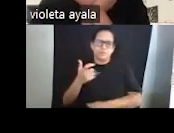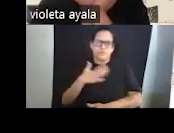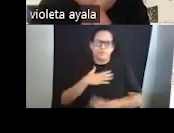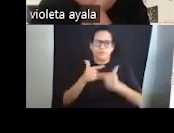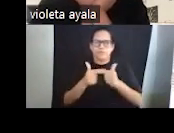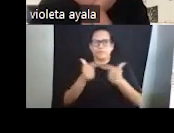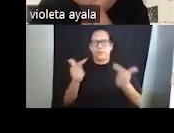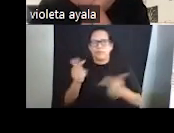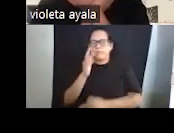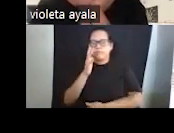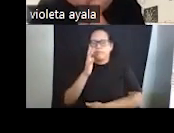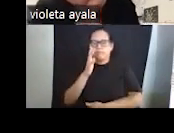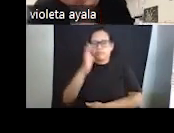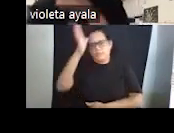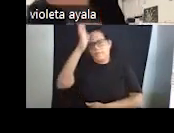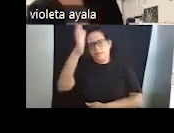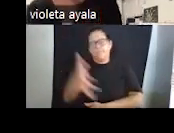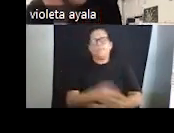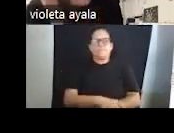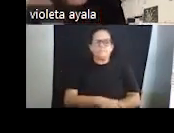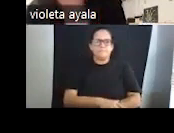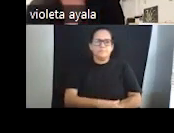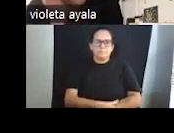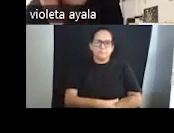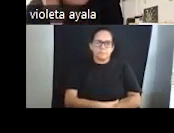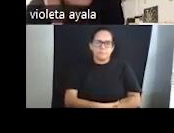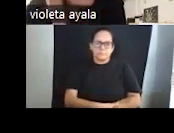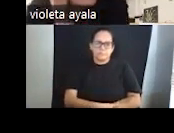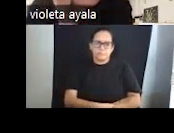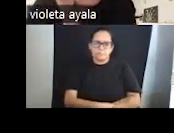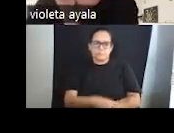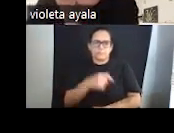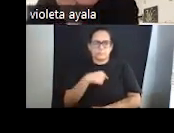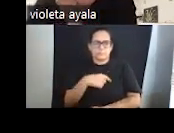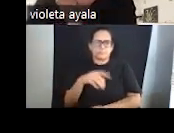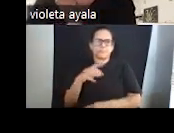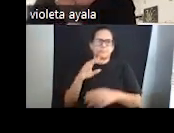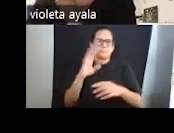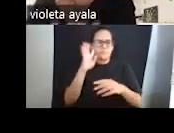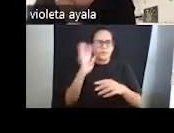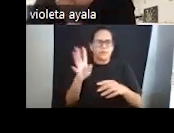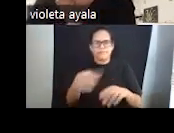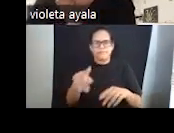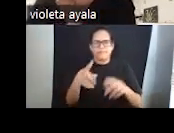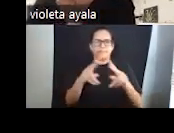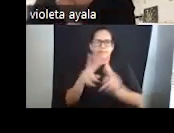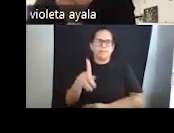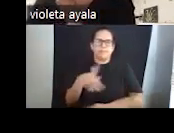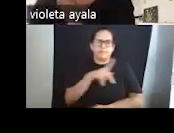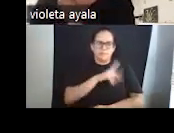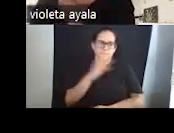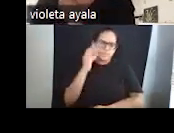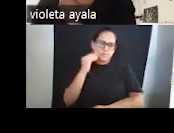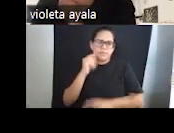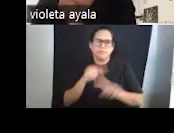great grandfather side. So I recreated them, and this was a very personal experience,